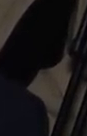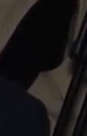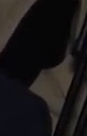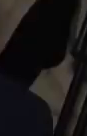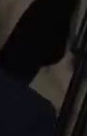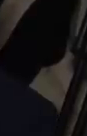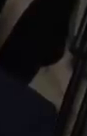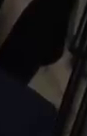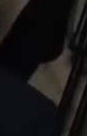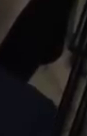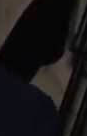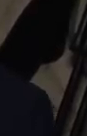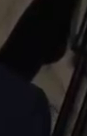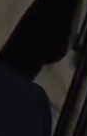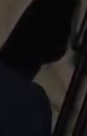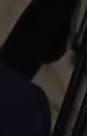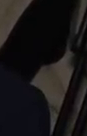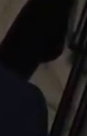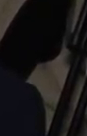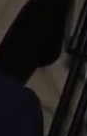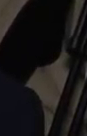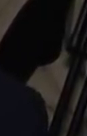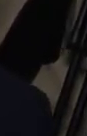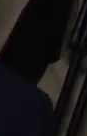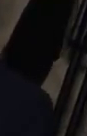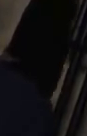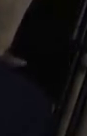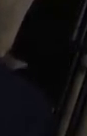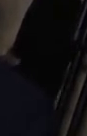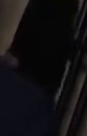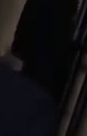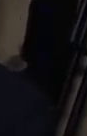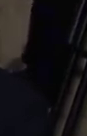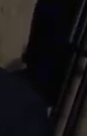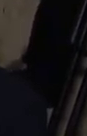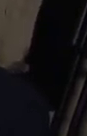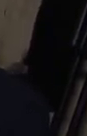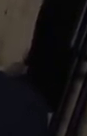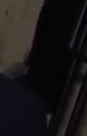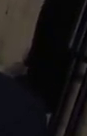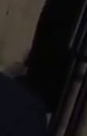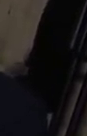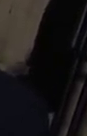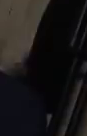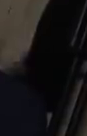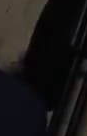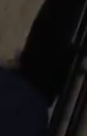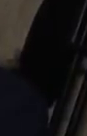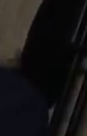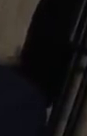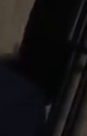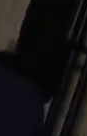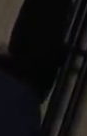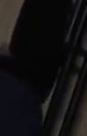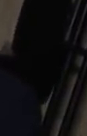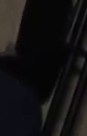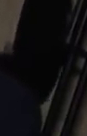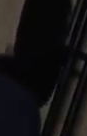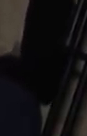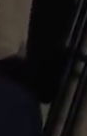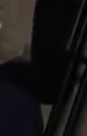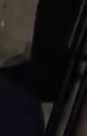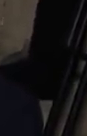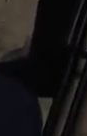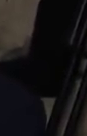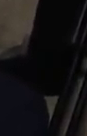certain processes electronically, otherwise you also go manual. What is it that